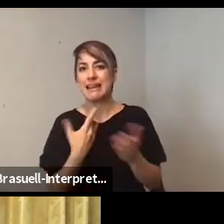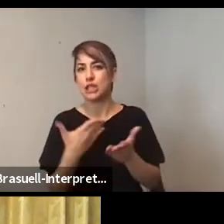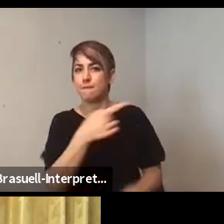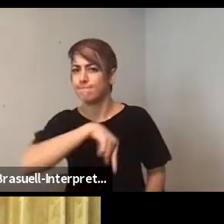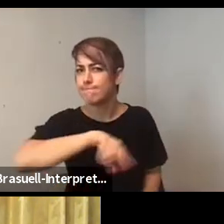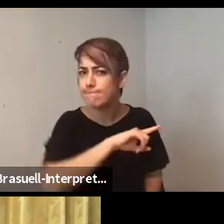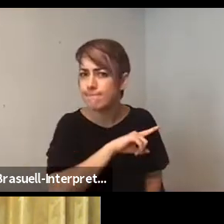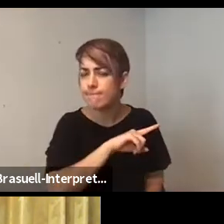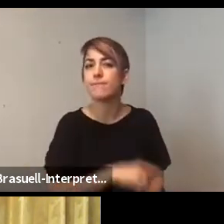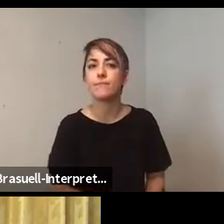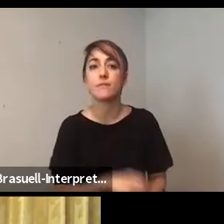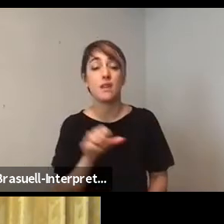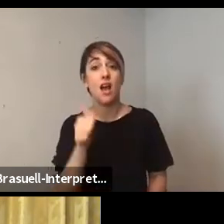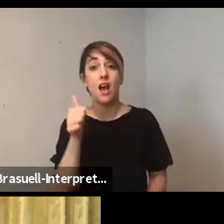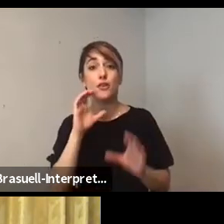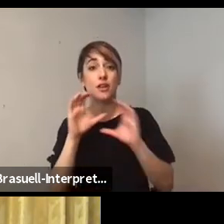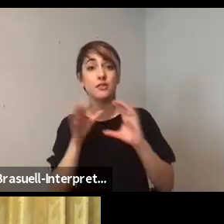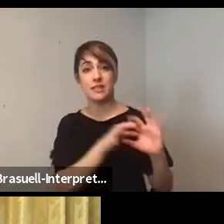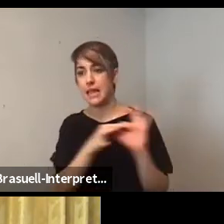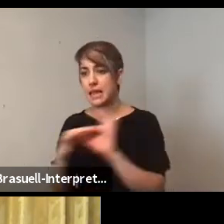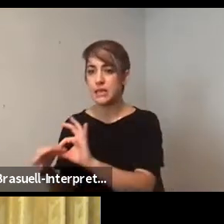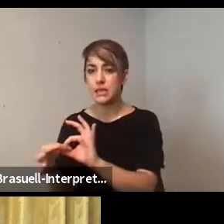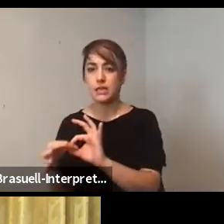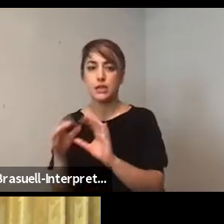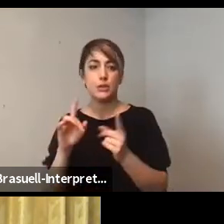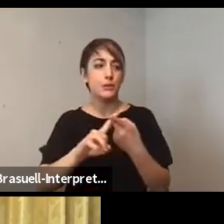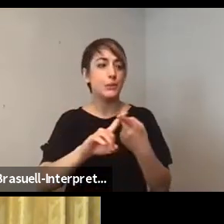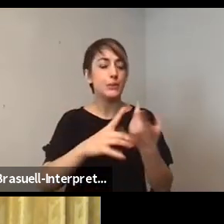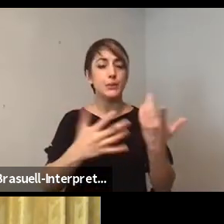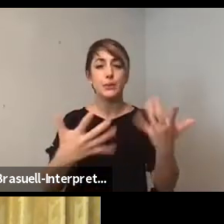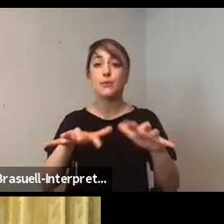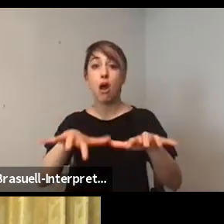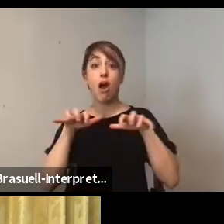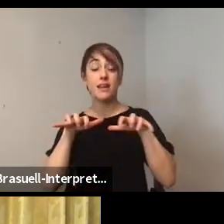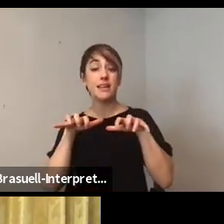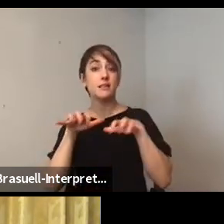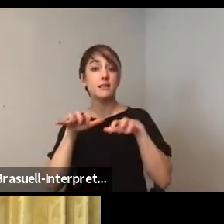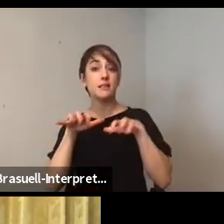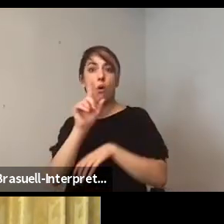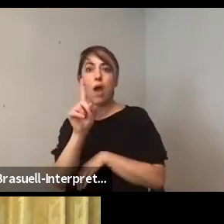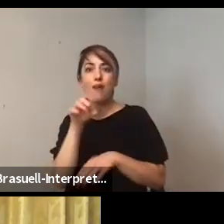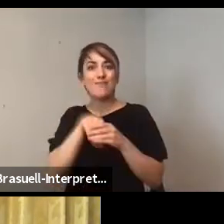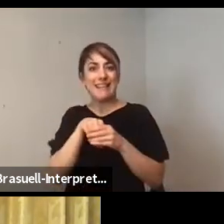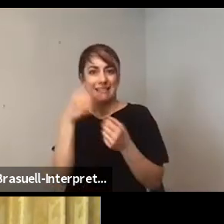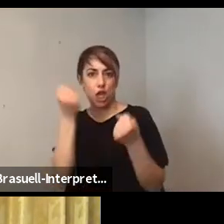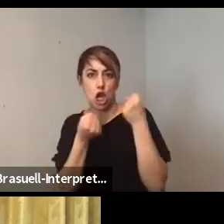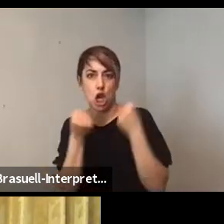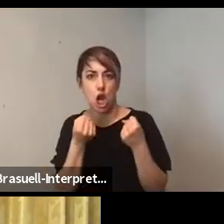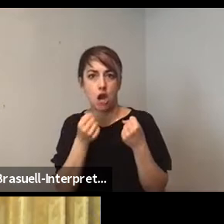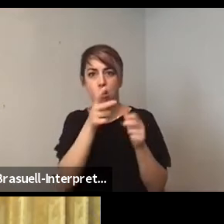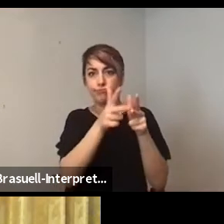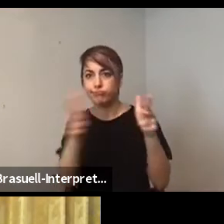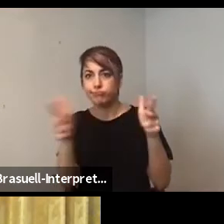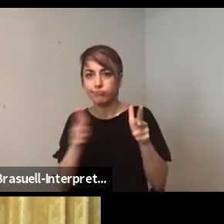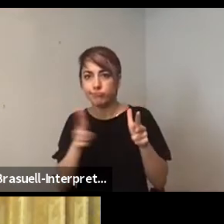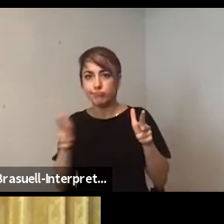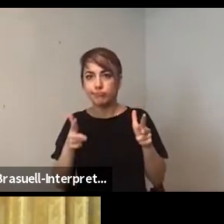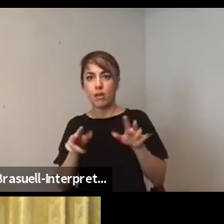audiences being in vehicles and performers being able to perform for people in their vehicles, or if